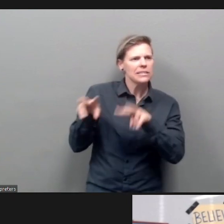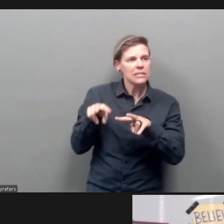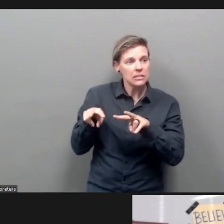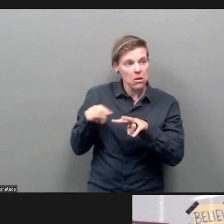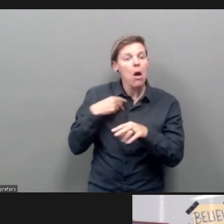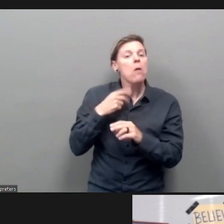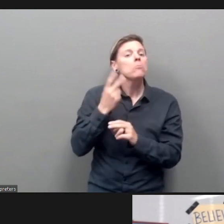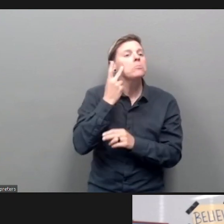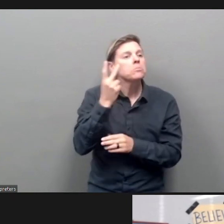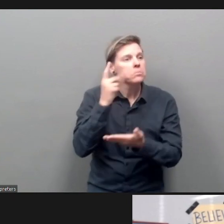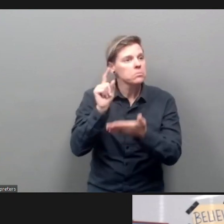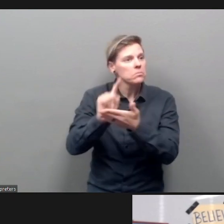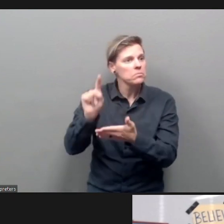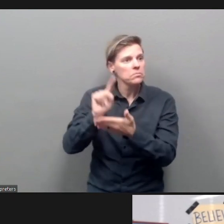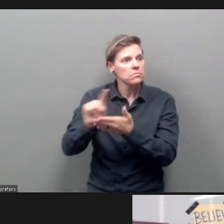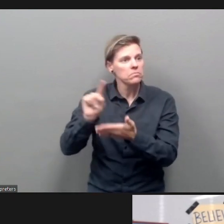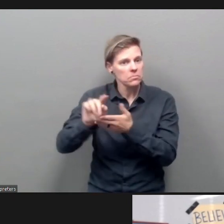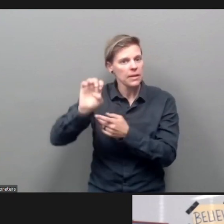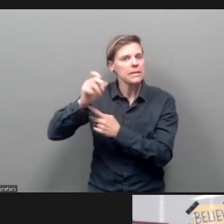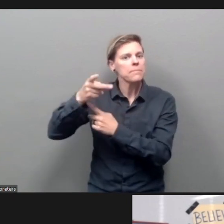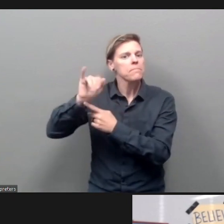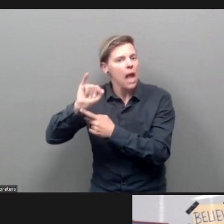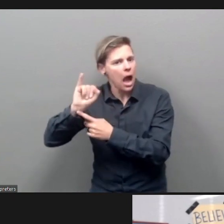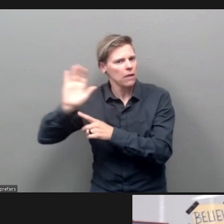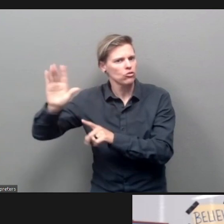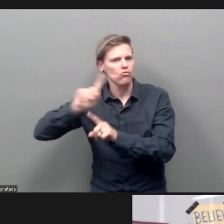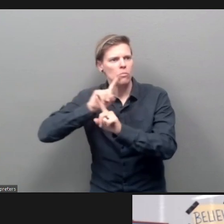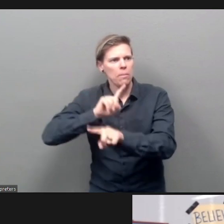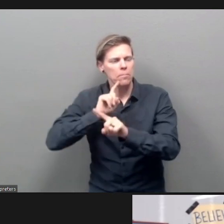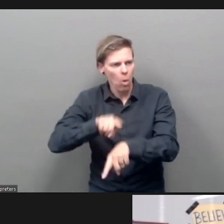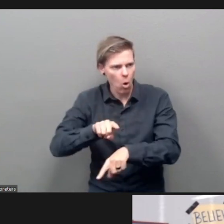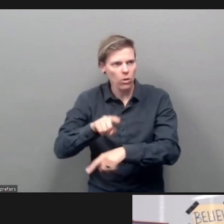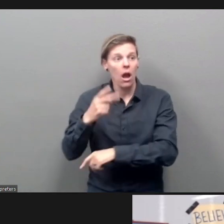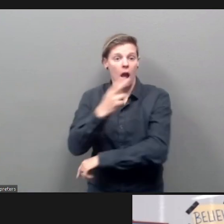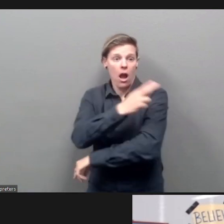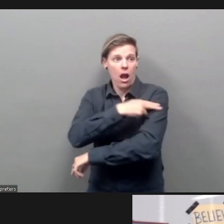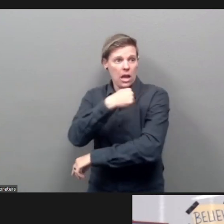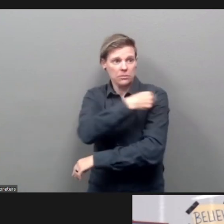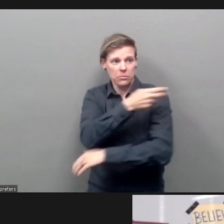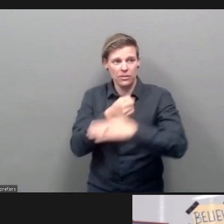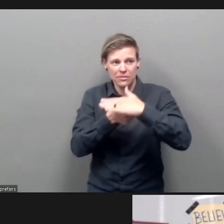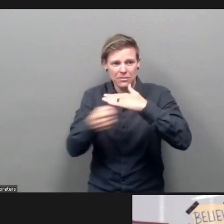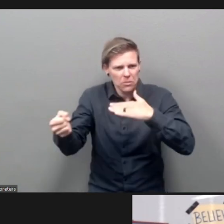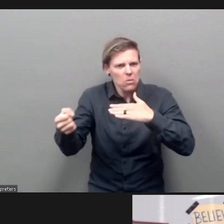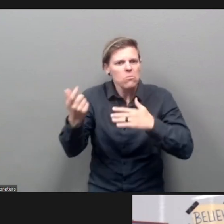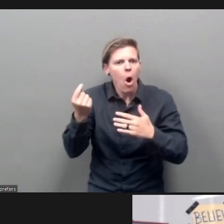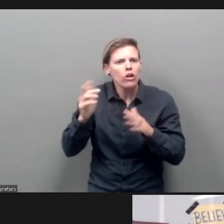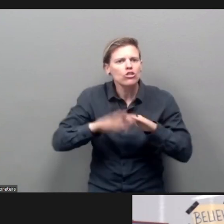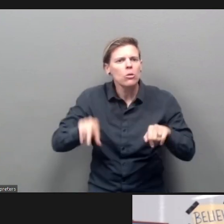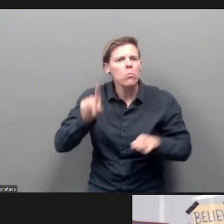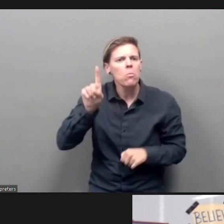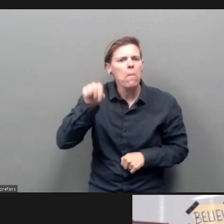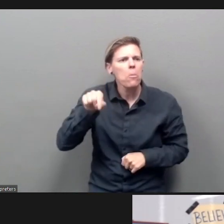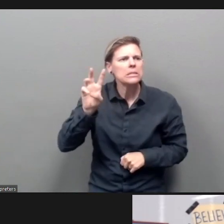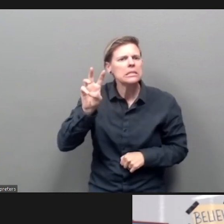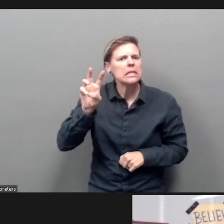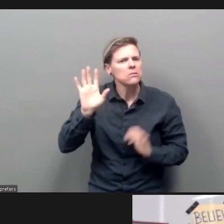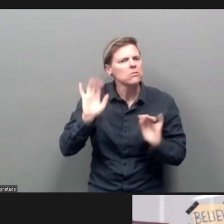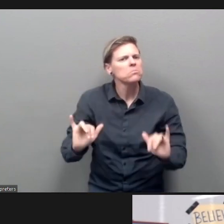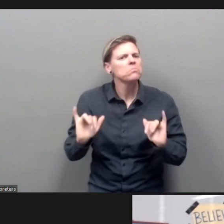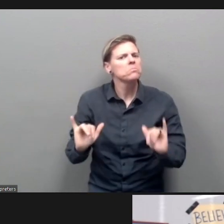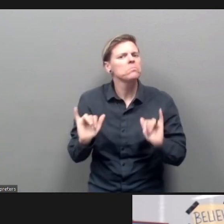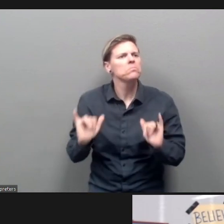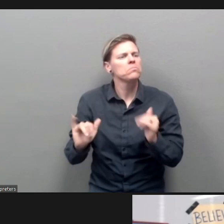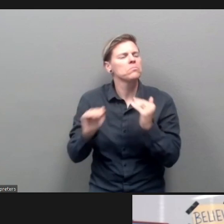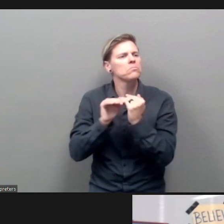the hospitalizations are very low, like 1.6% of all our hospitalizations, and that's staying about the same, or children under age